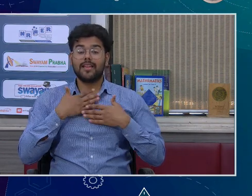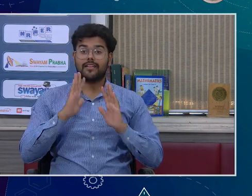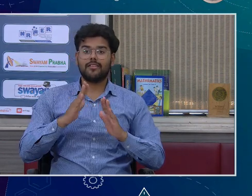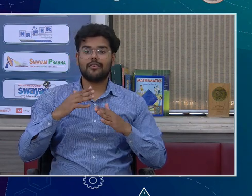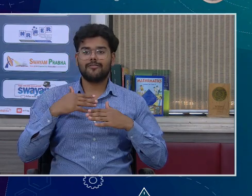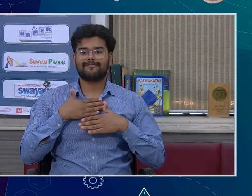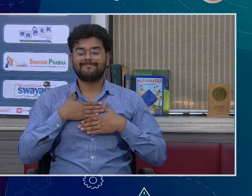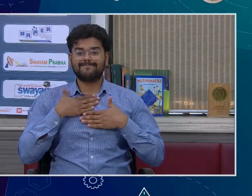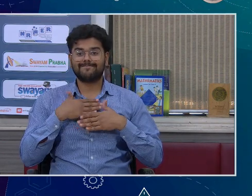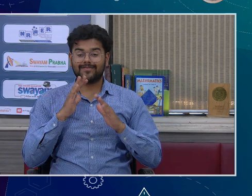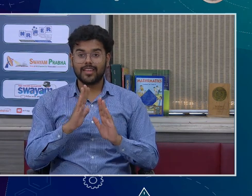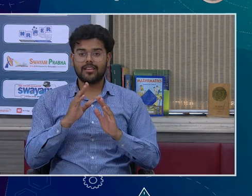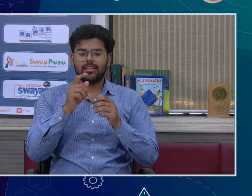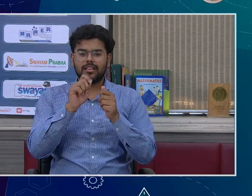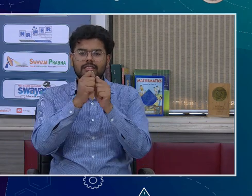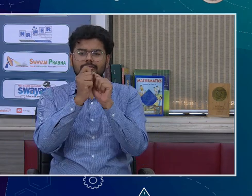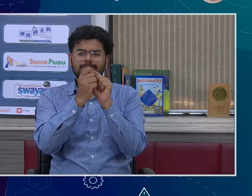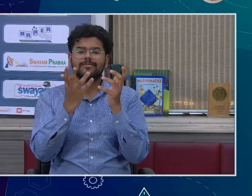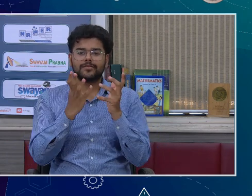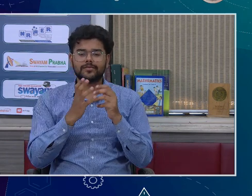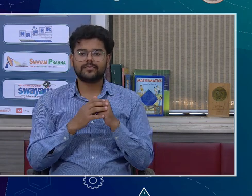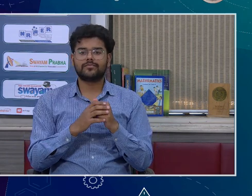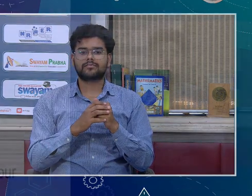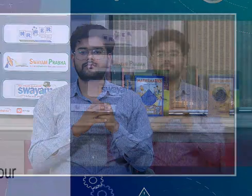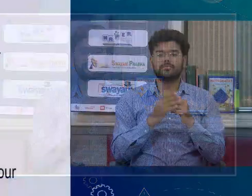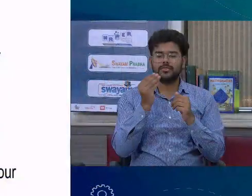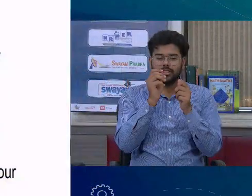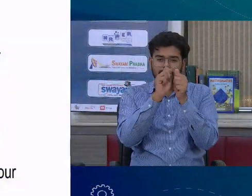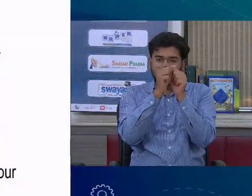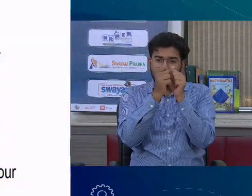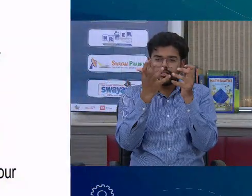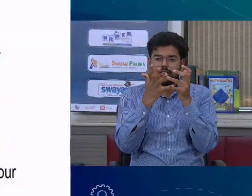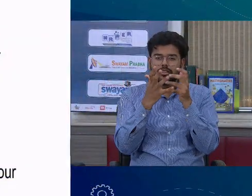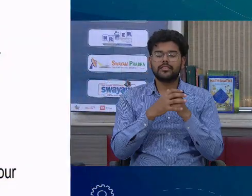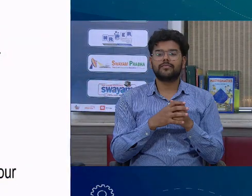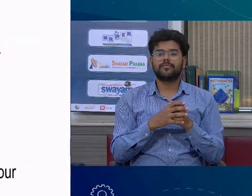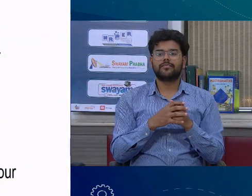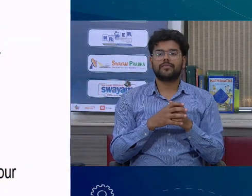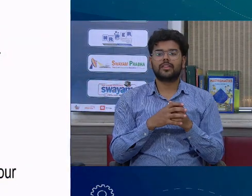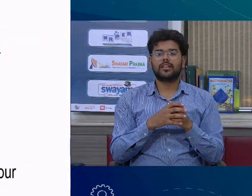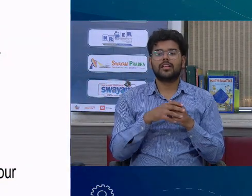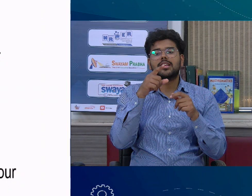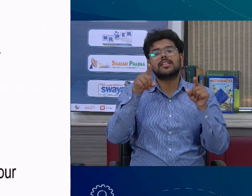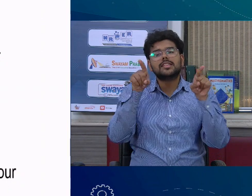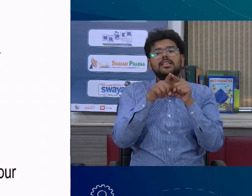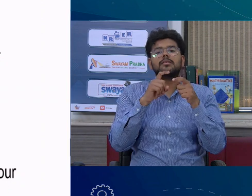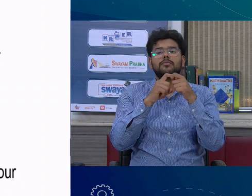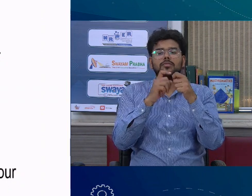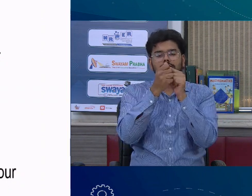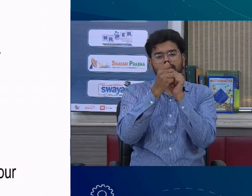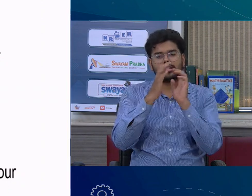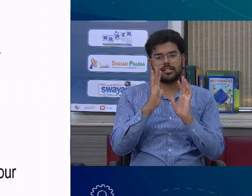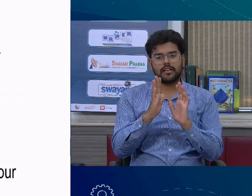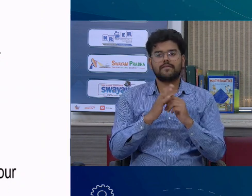And then I have some modification for the children. Mm-hmm. So the same questions have been modified. So